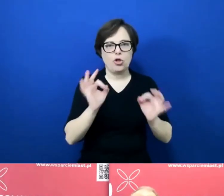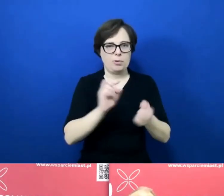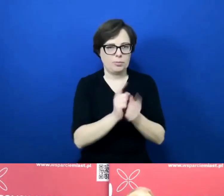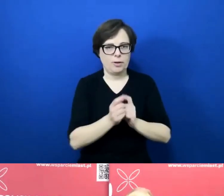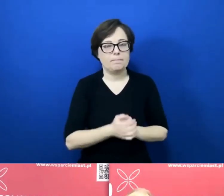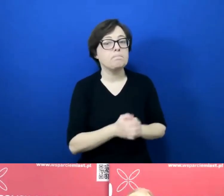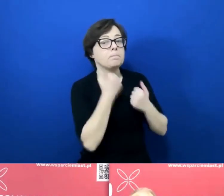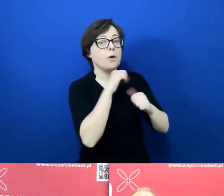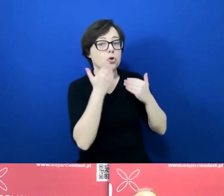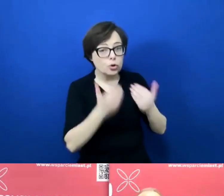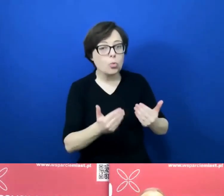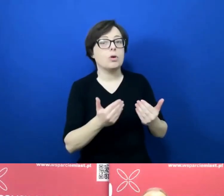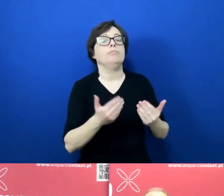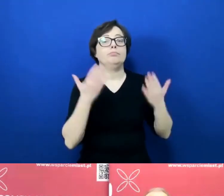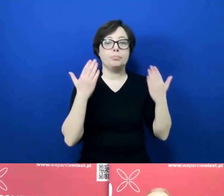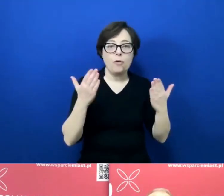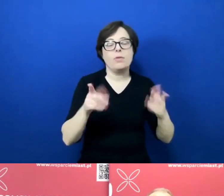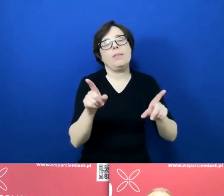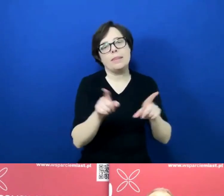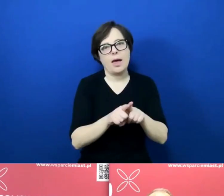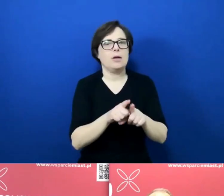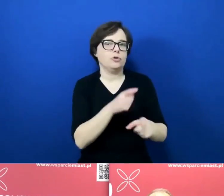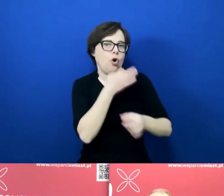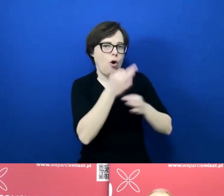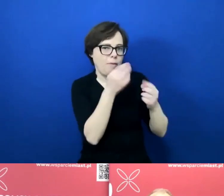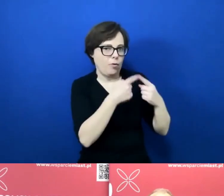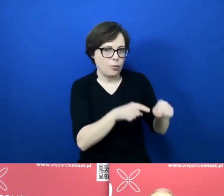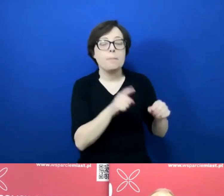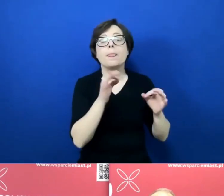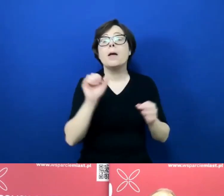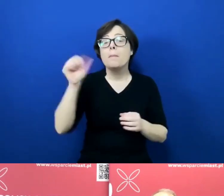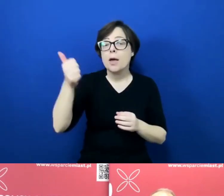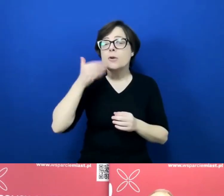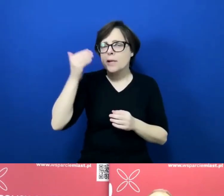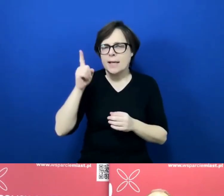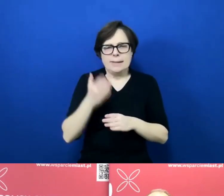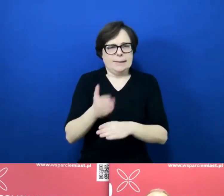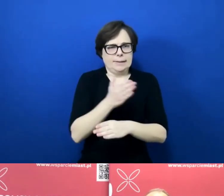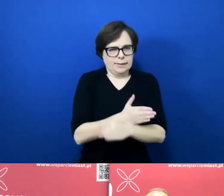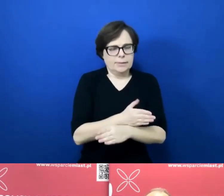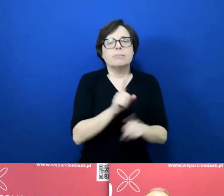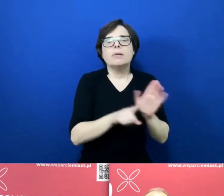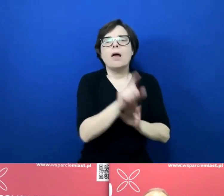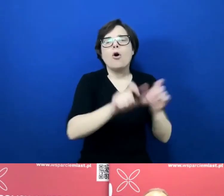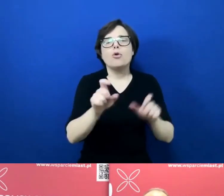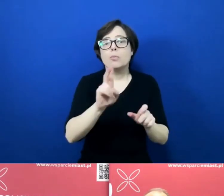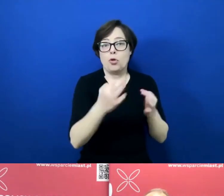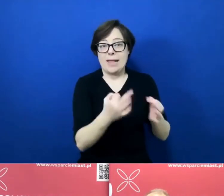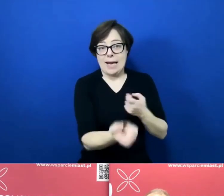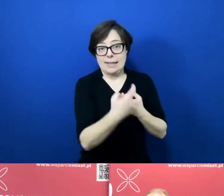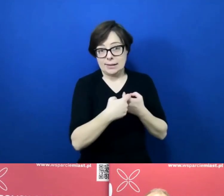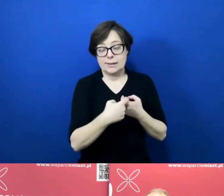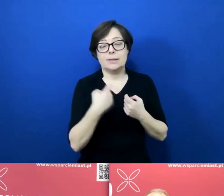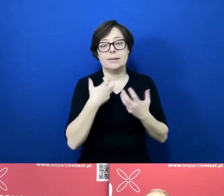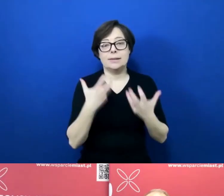a great meeting. Thank you very much for introducing us to this meeting. And before we start the first presentation, let me just share, for